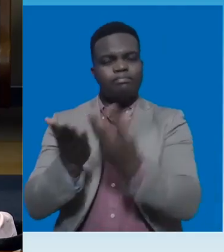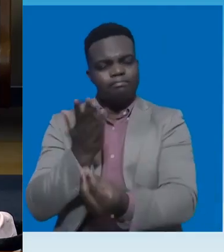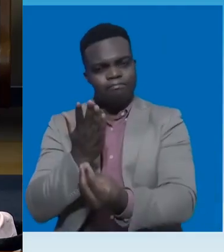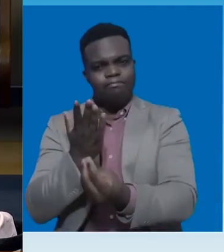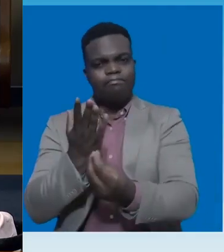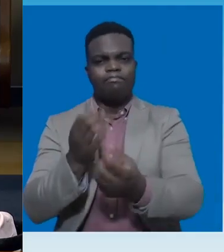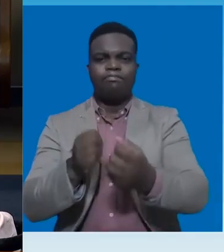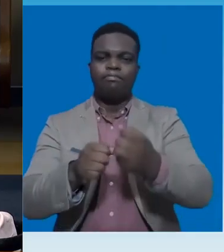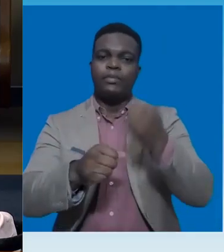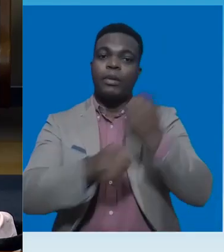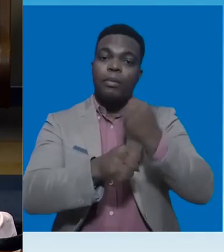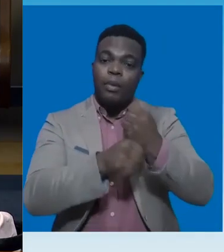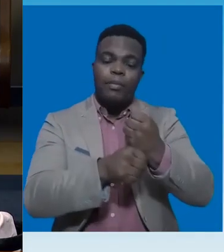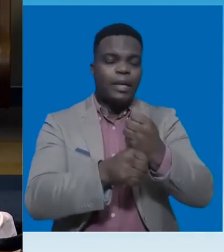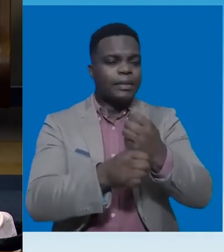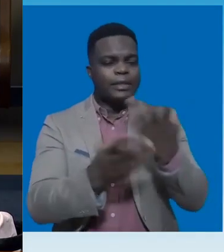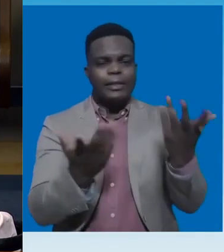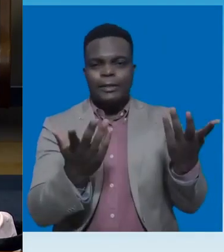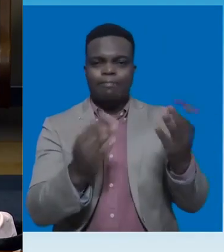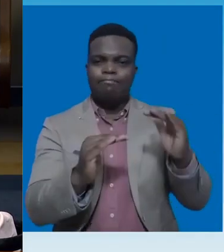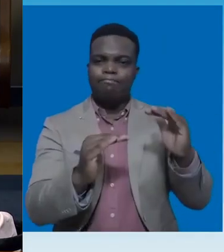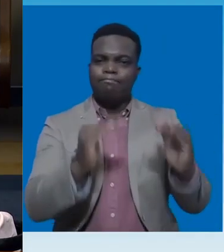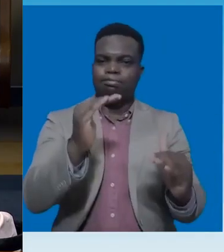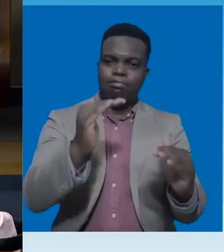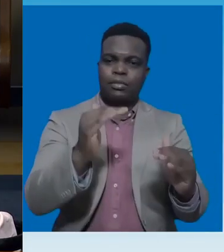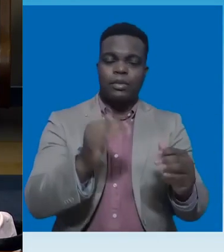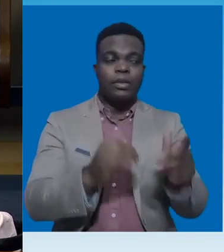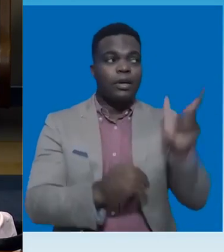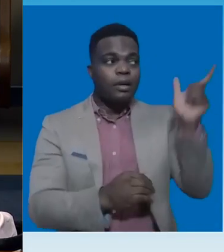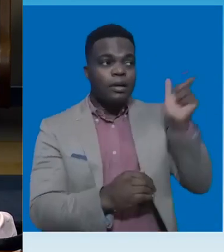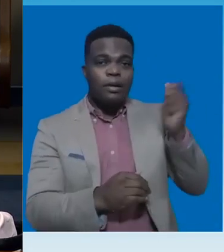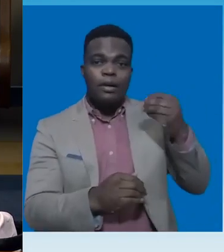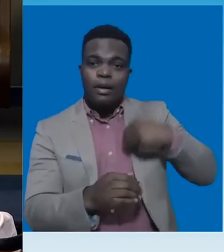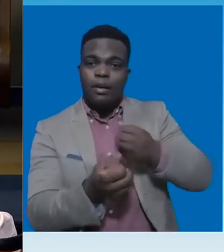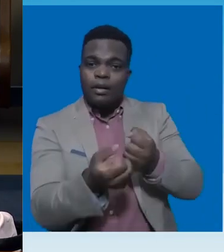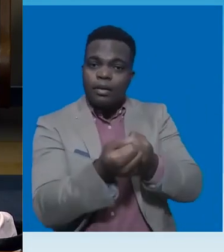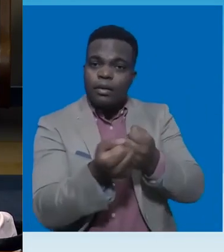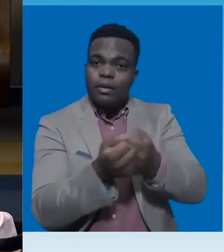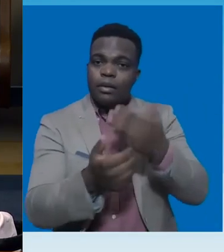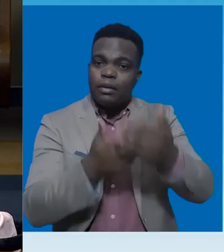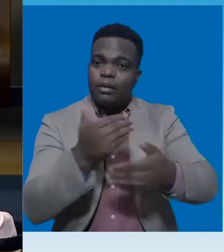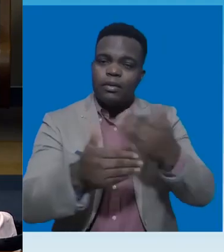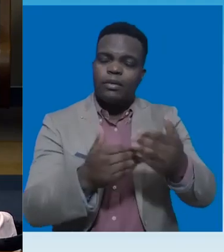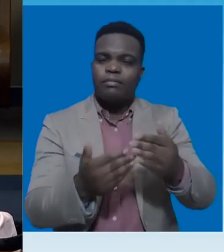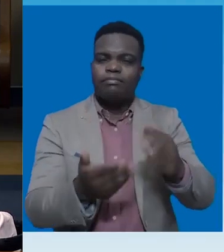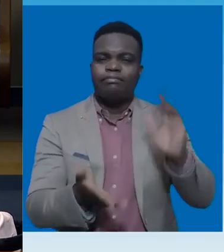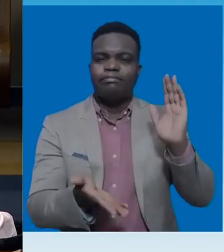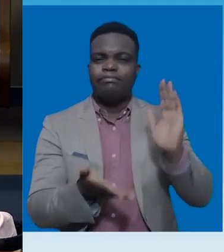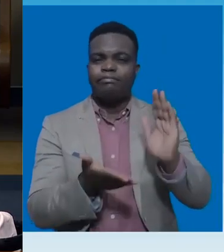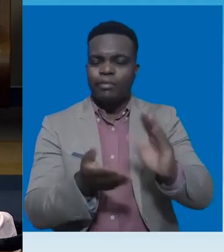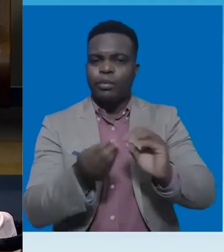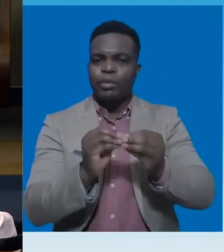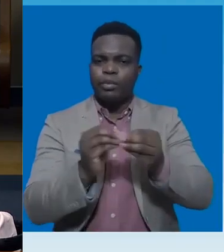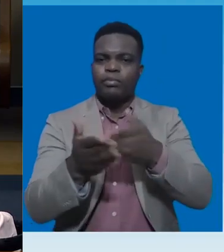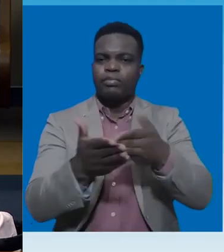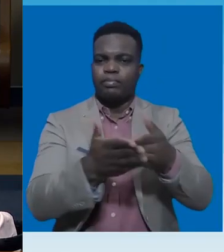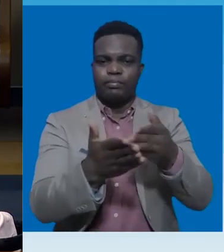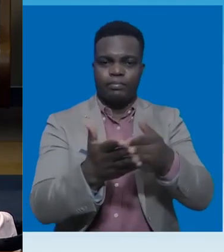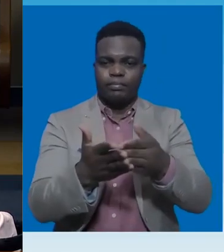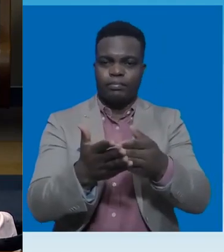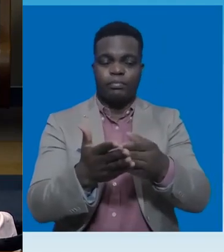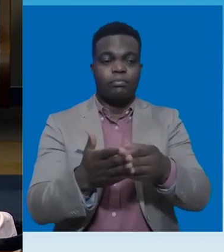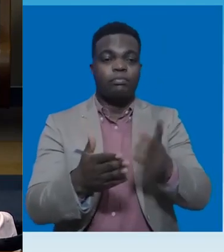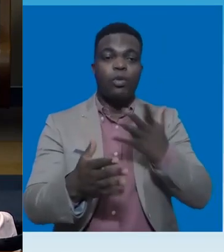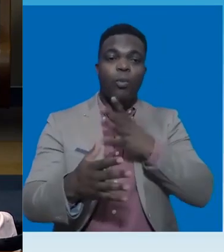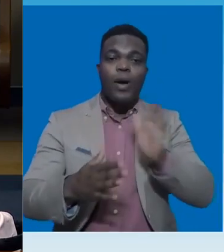to deny full participation. In many societies, stigma and discrimination remains